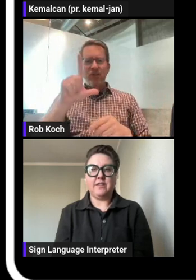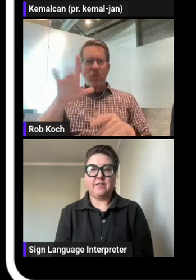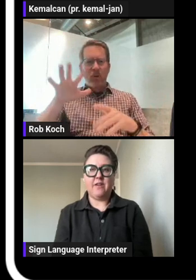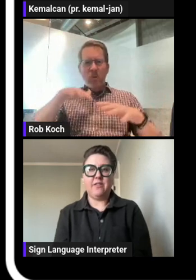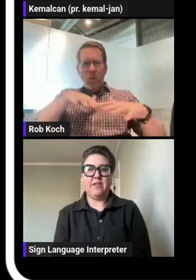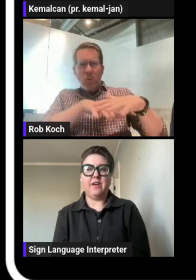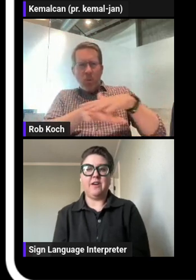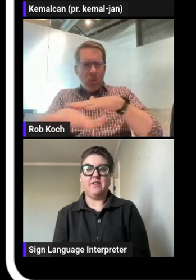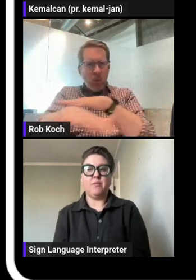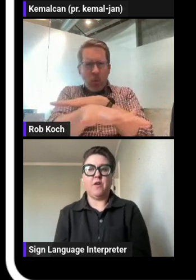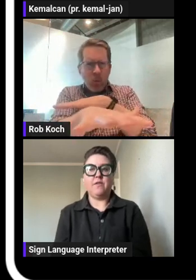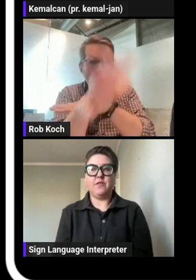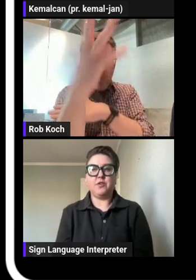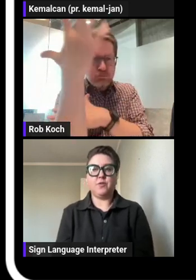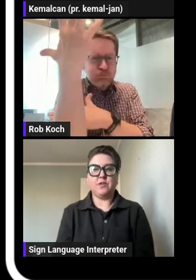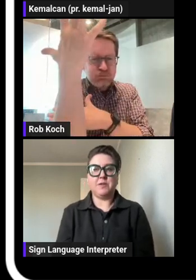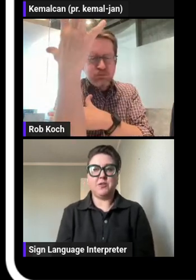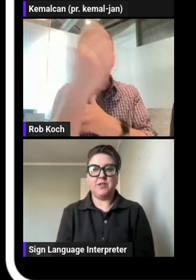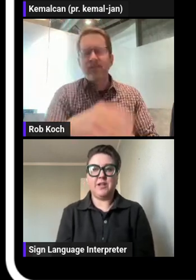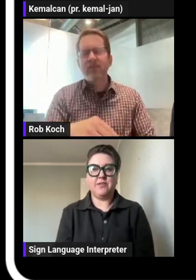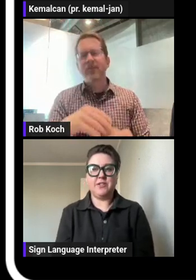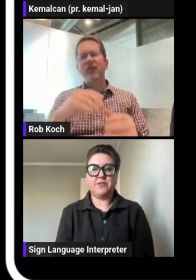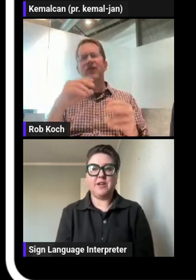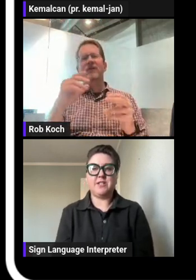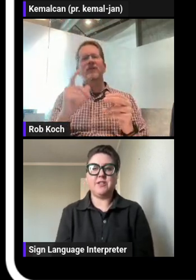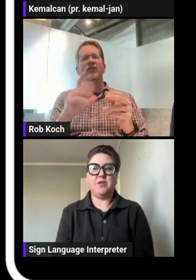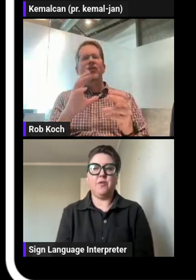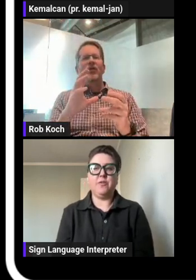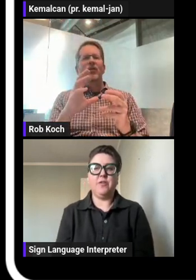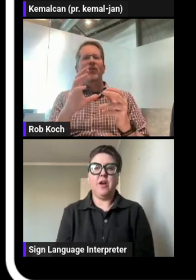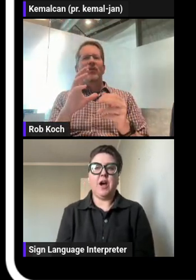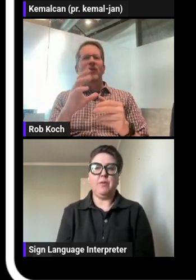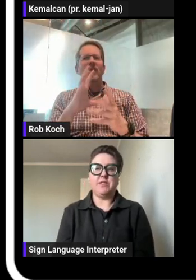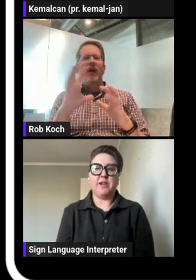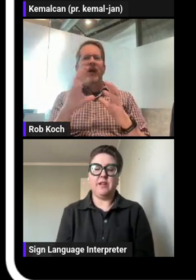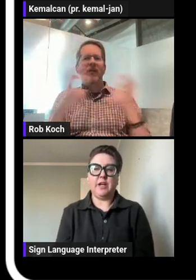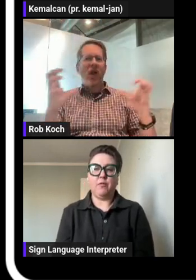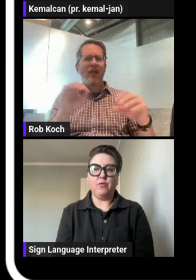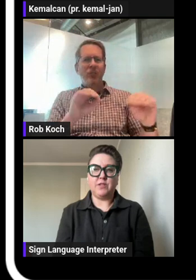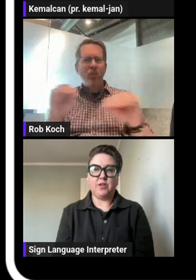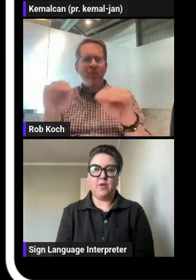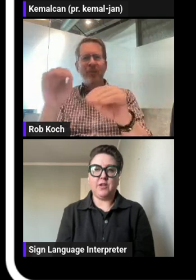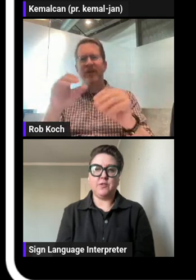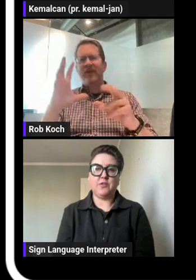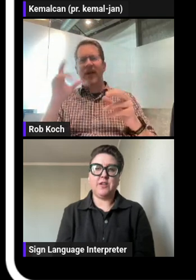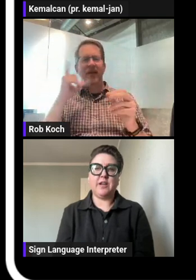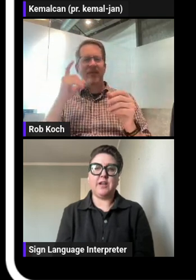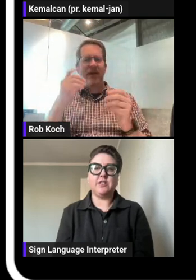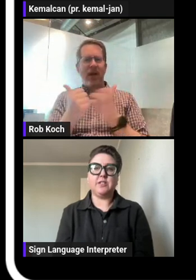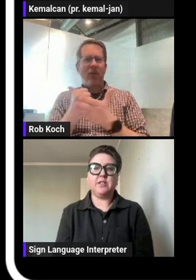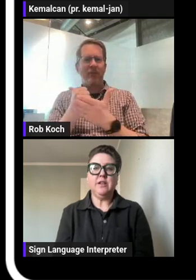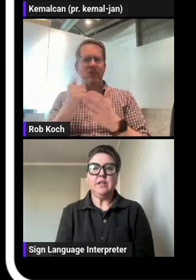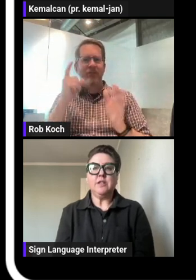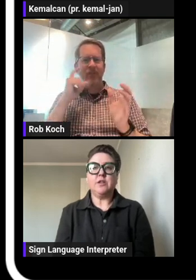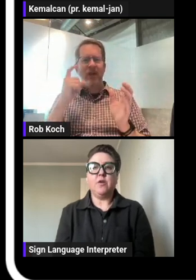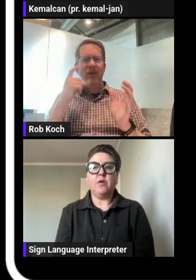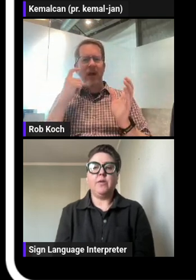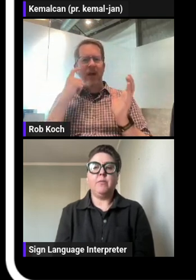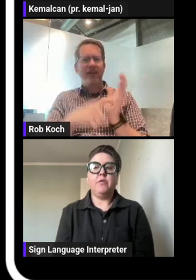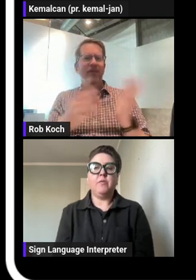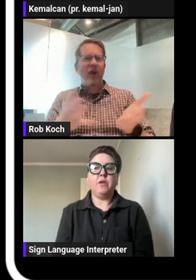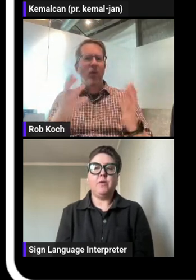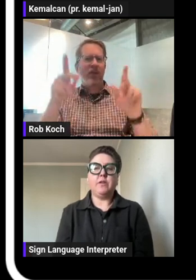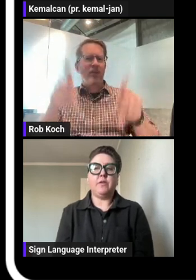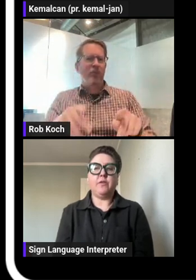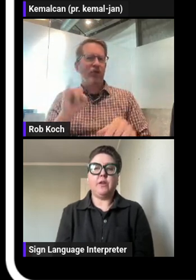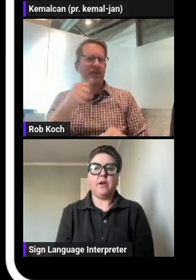not ASL. It's more of a visual spatial language, right? So I would sign it like roots going into a tree, like I just did. So